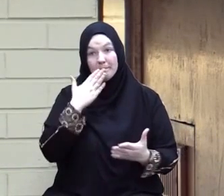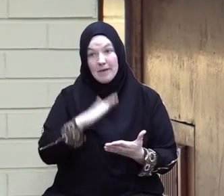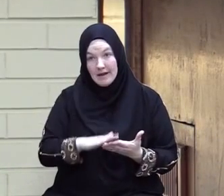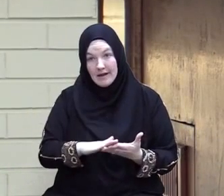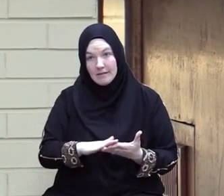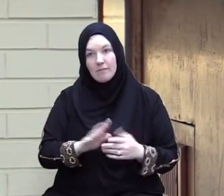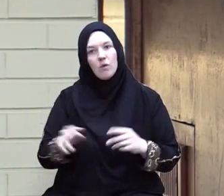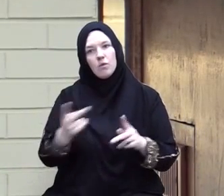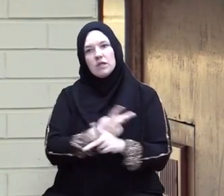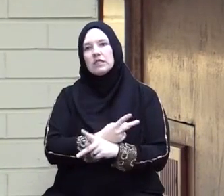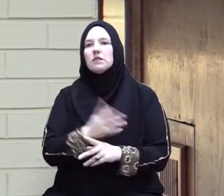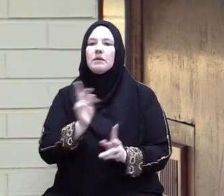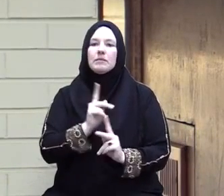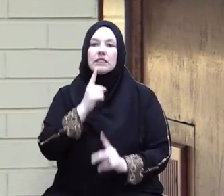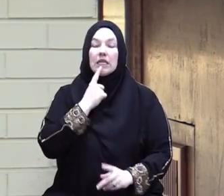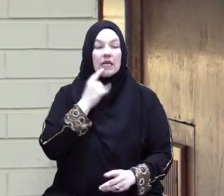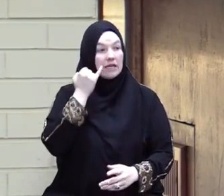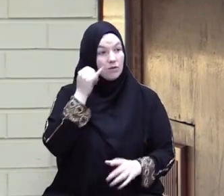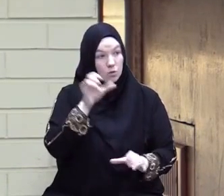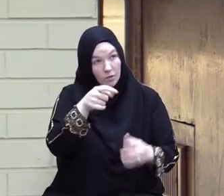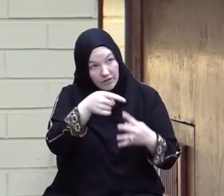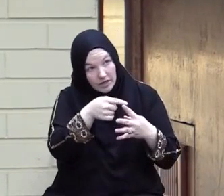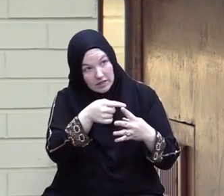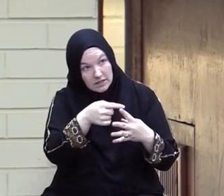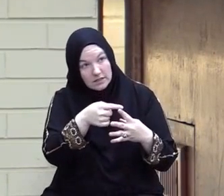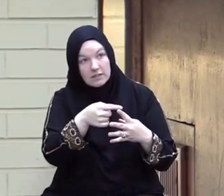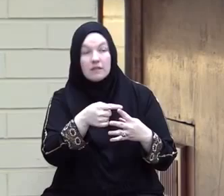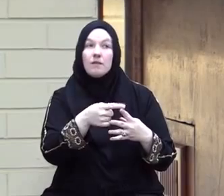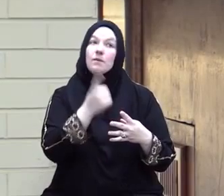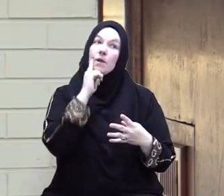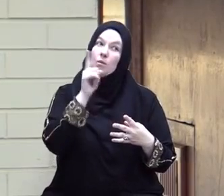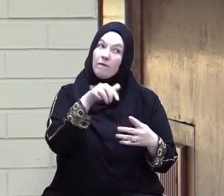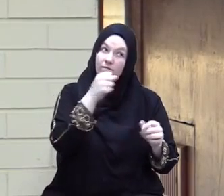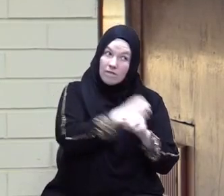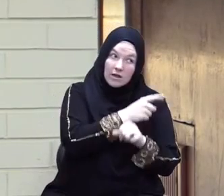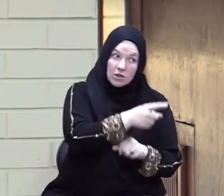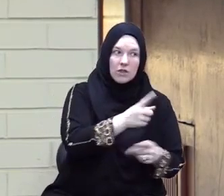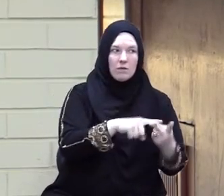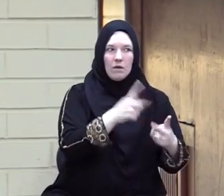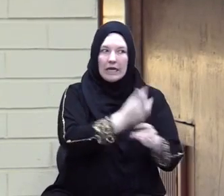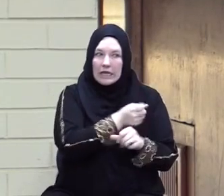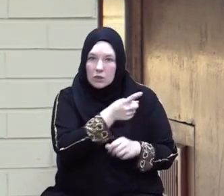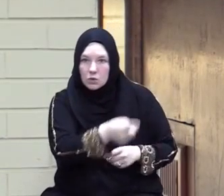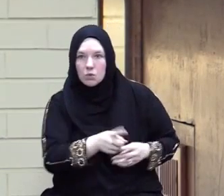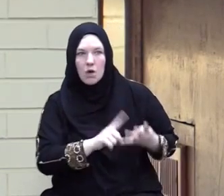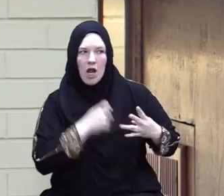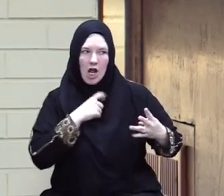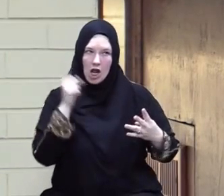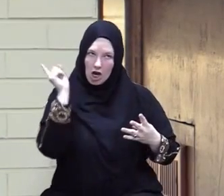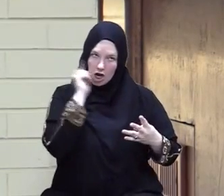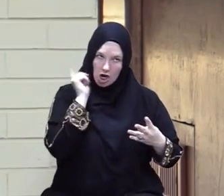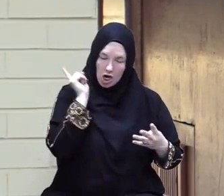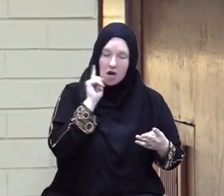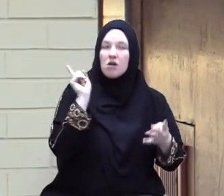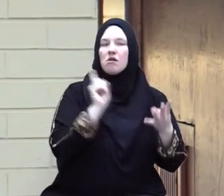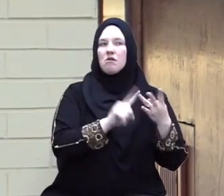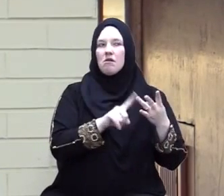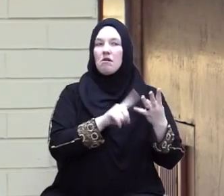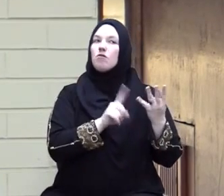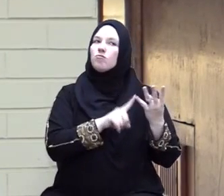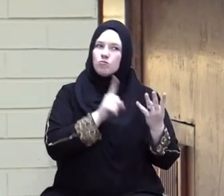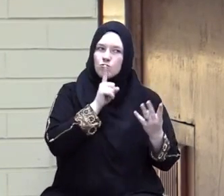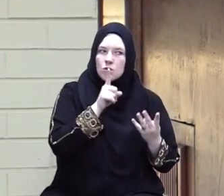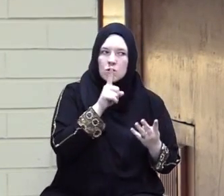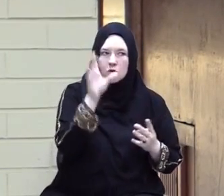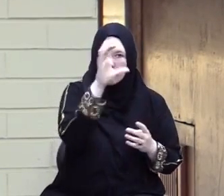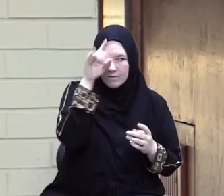you, listen, if you do this, they will go after you, they will get you, and I heard words that they are really after